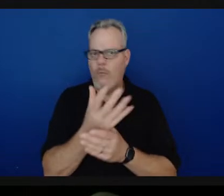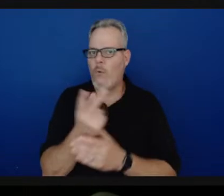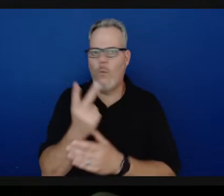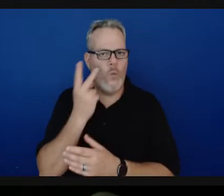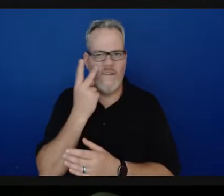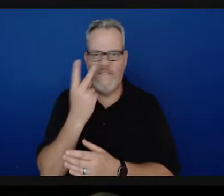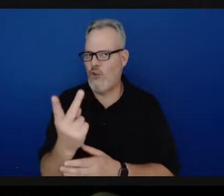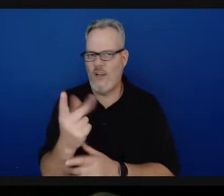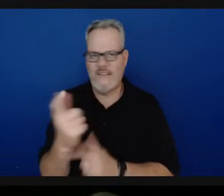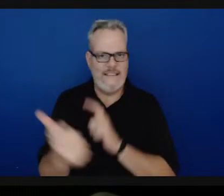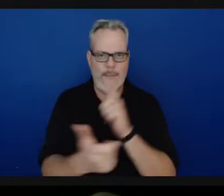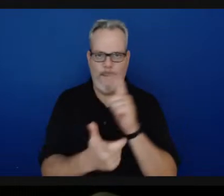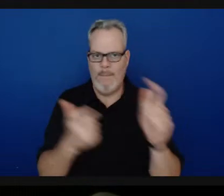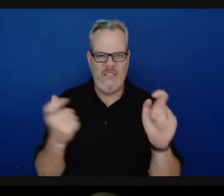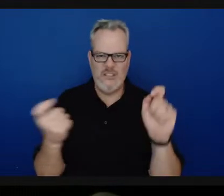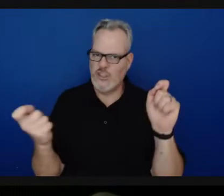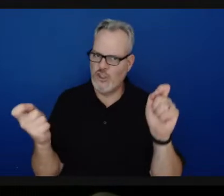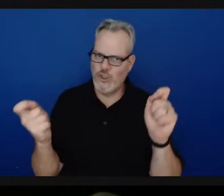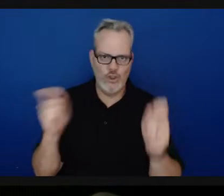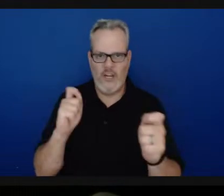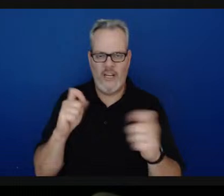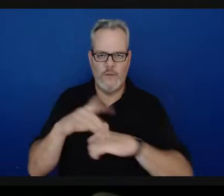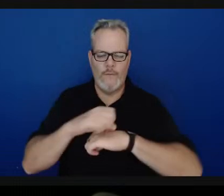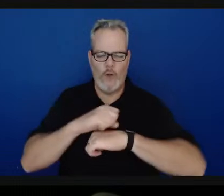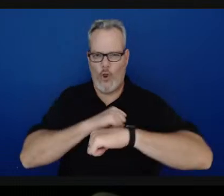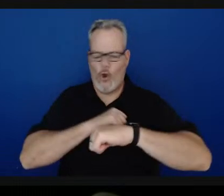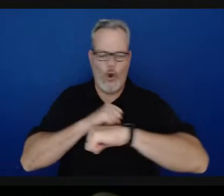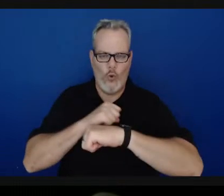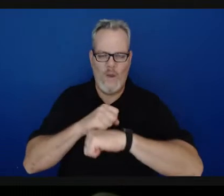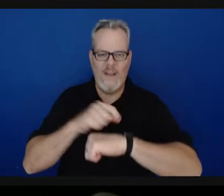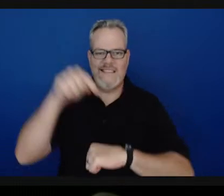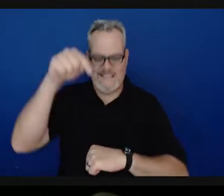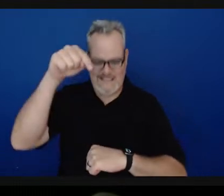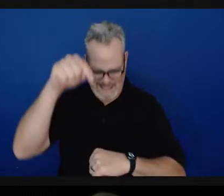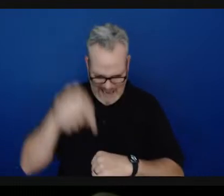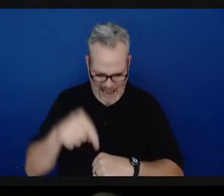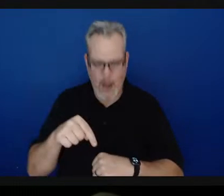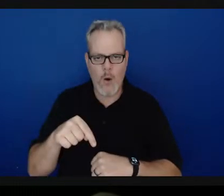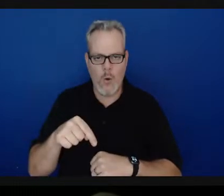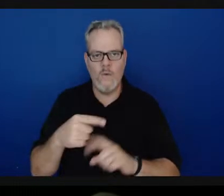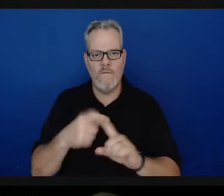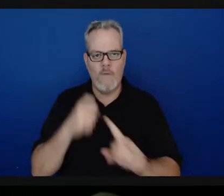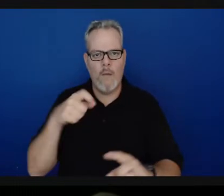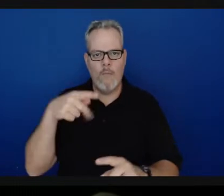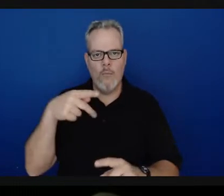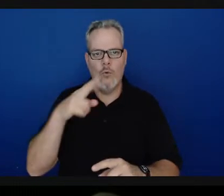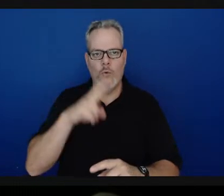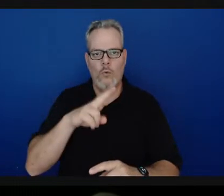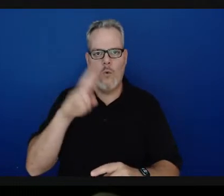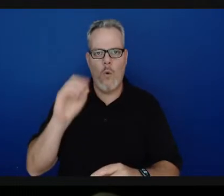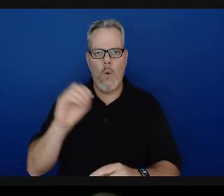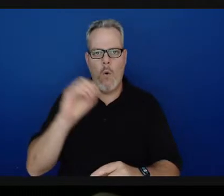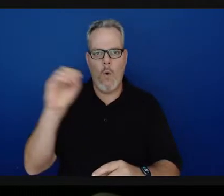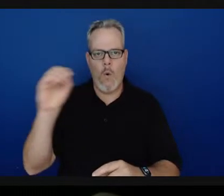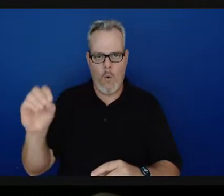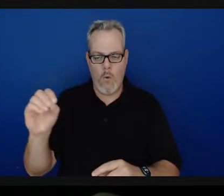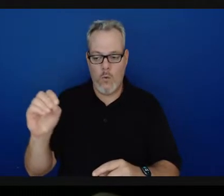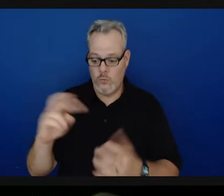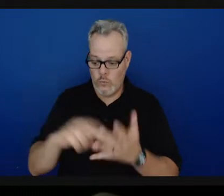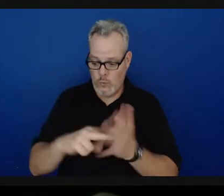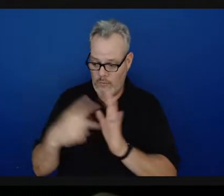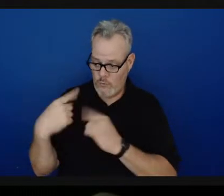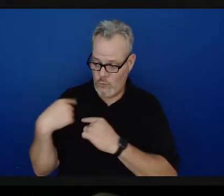major deformation or seismicity down rift of Pu'u'u. So far, no signs